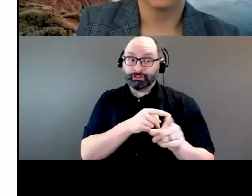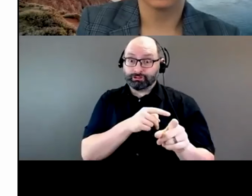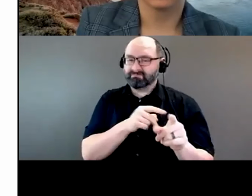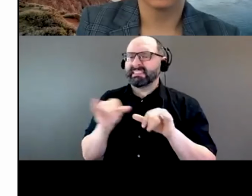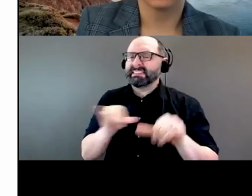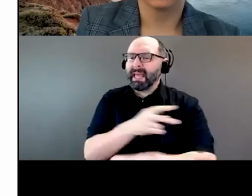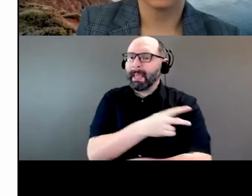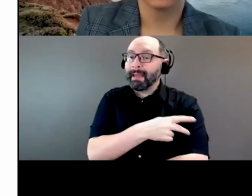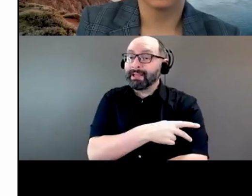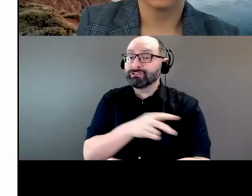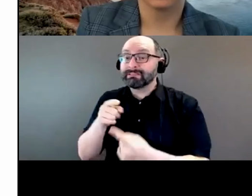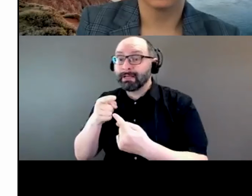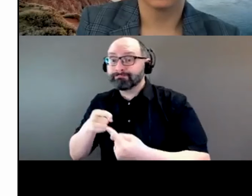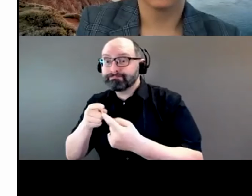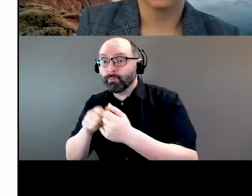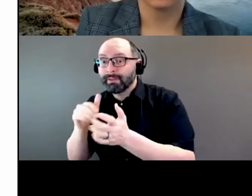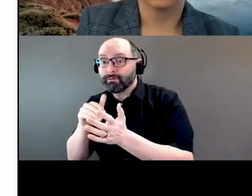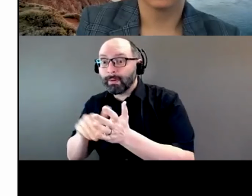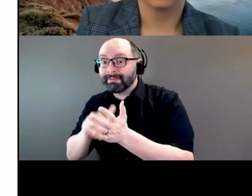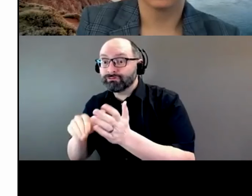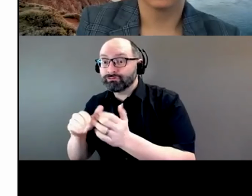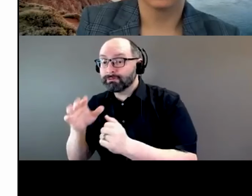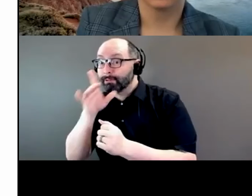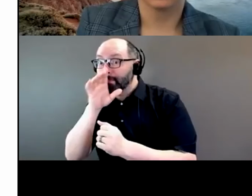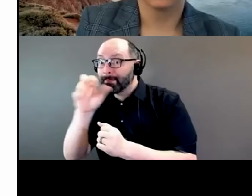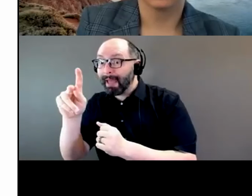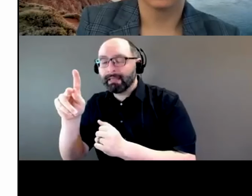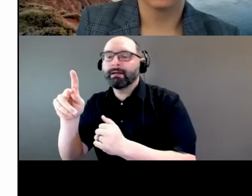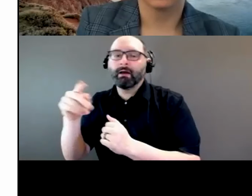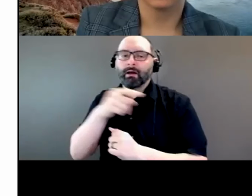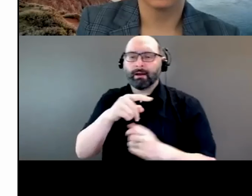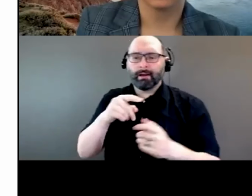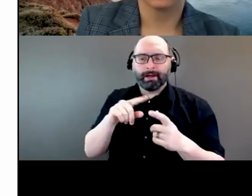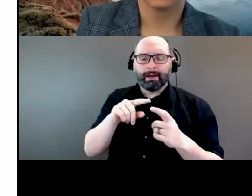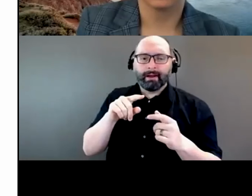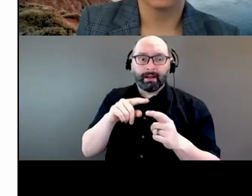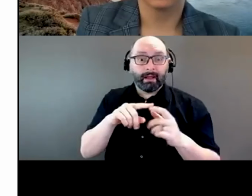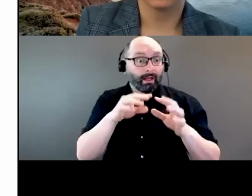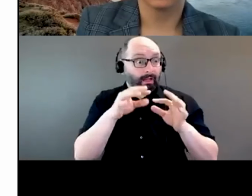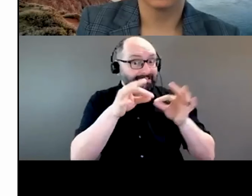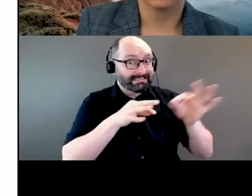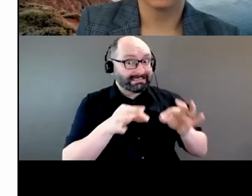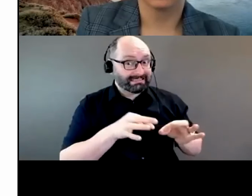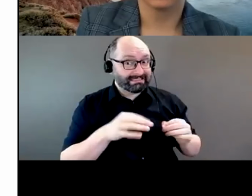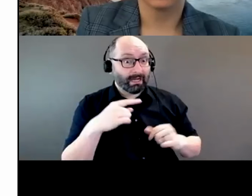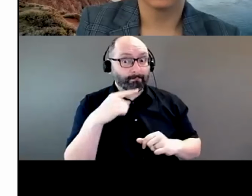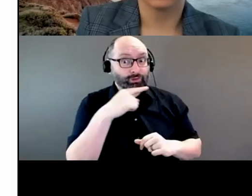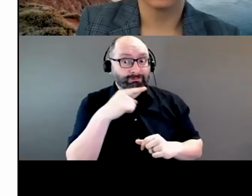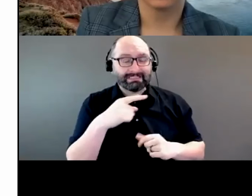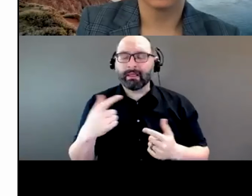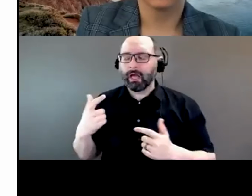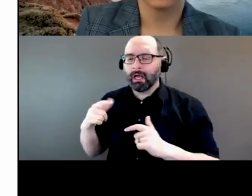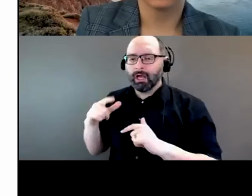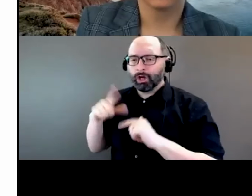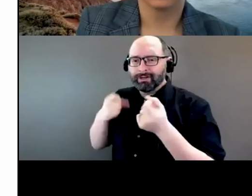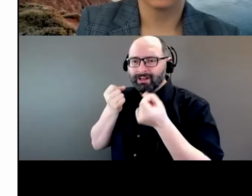actually that had difficulty with repetition couldn't comprehend what was being asked of them, although they were able to do it. So just with